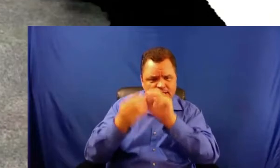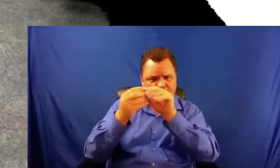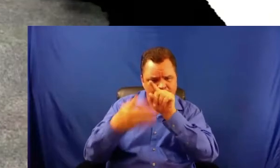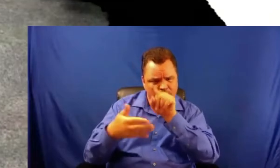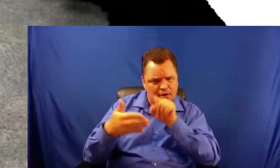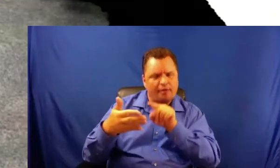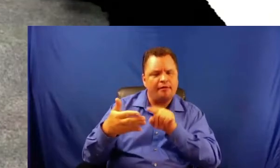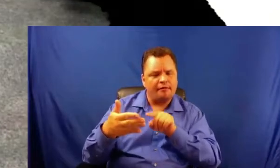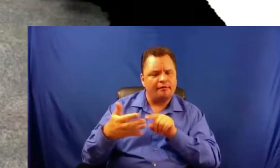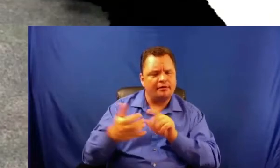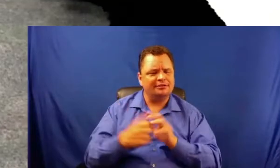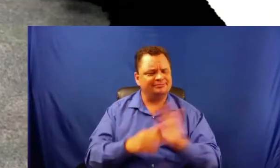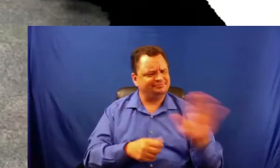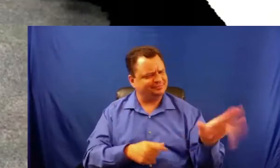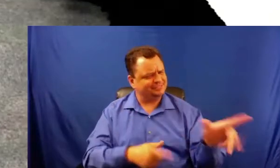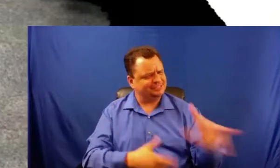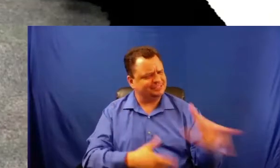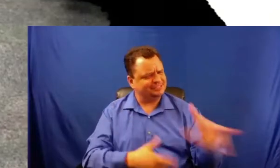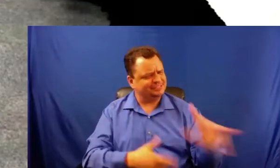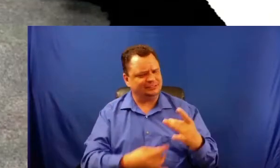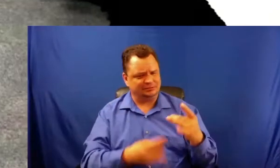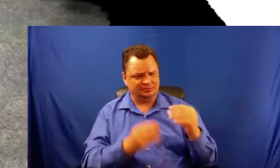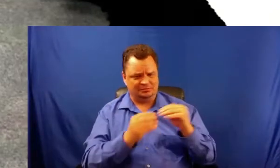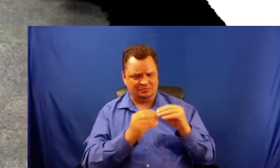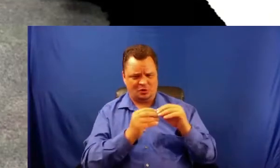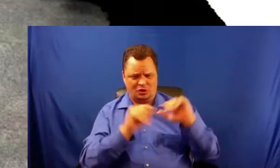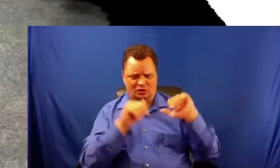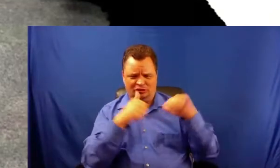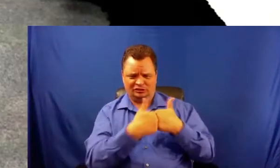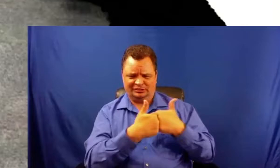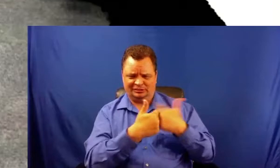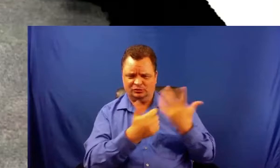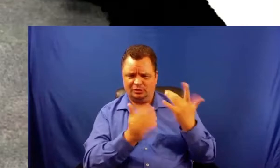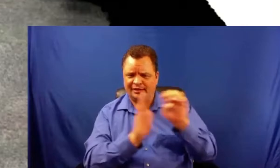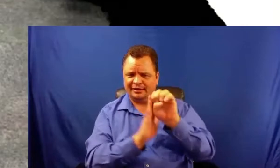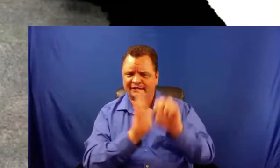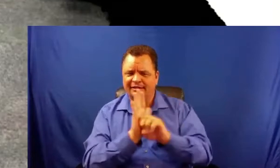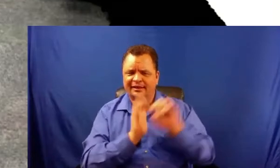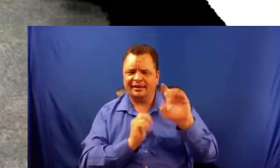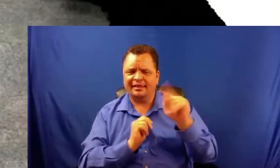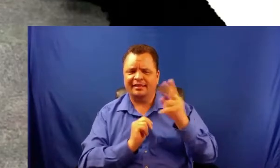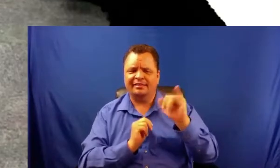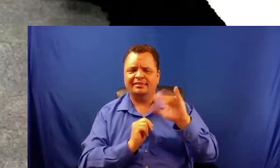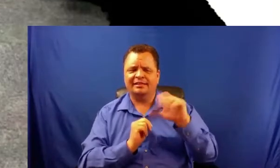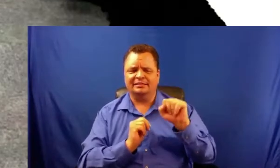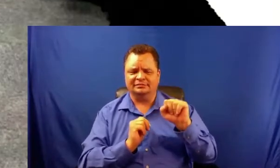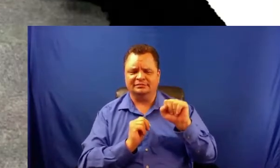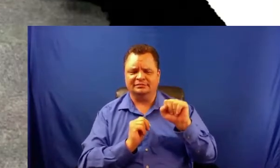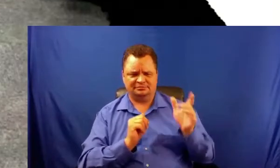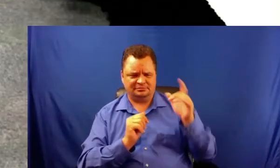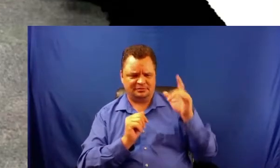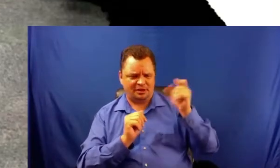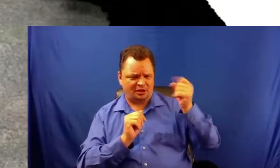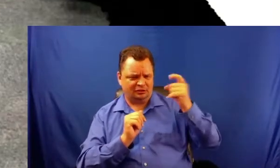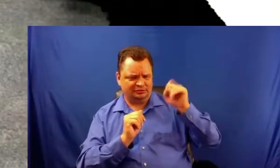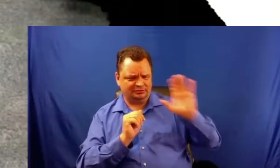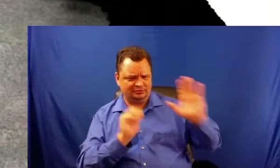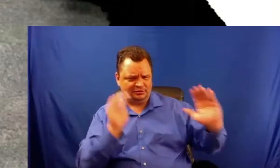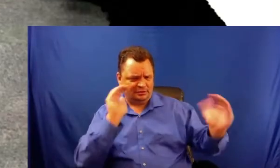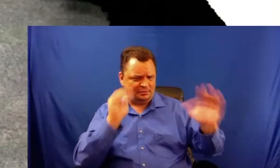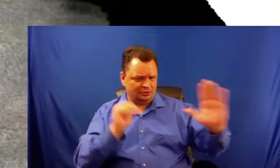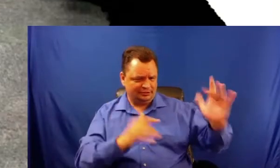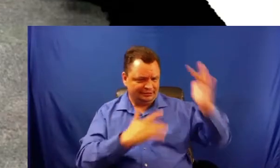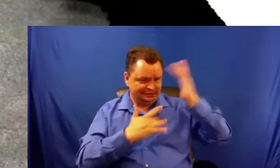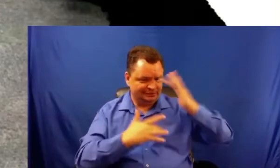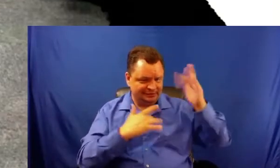more difficult now for ethical and logistical reasons to do vaccine studies against this disease, right? Because now we have approved vaccines in the field,